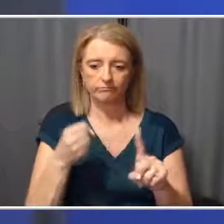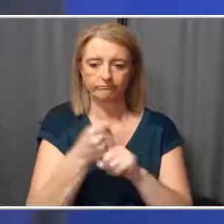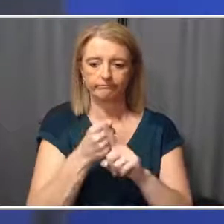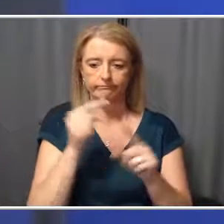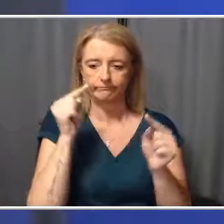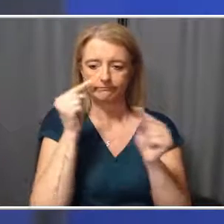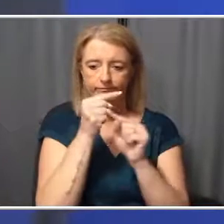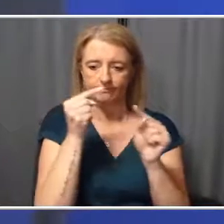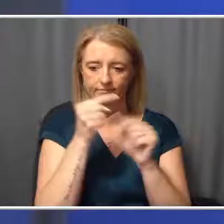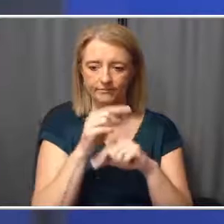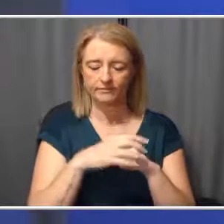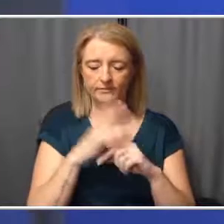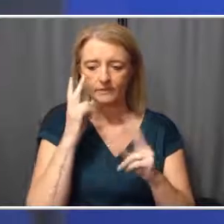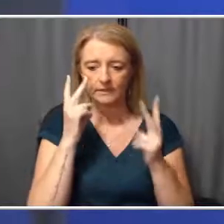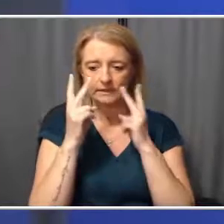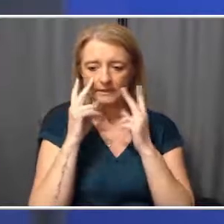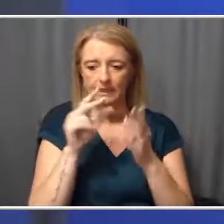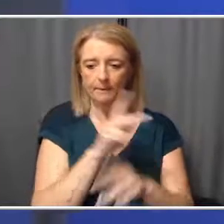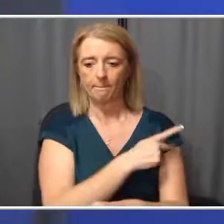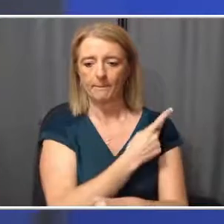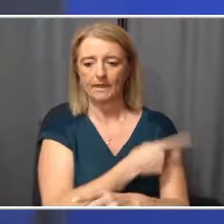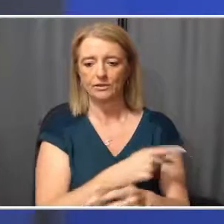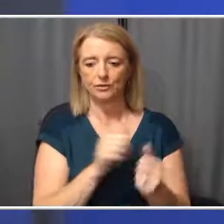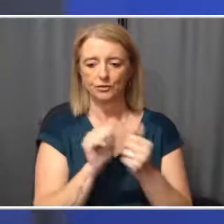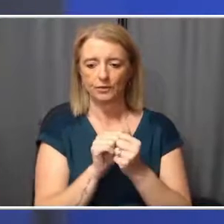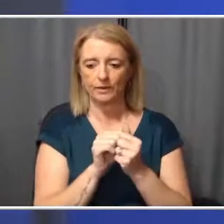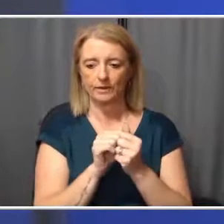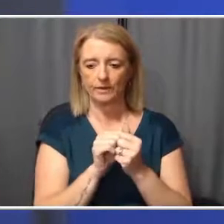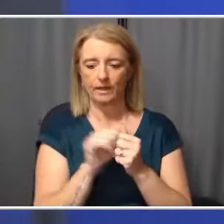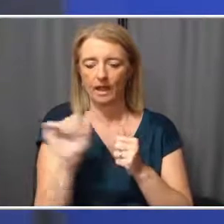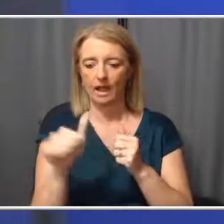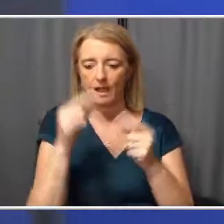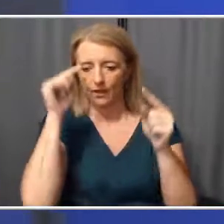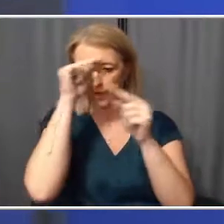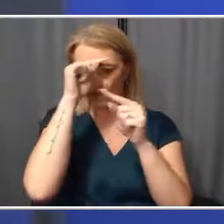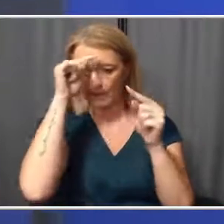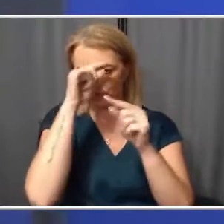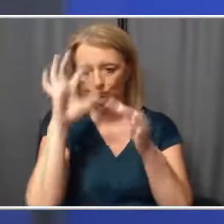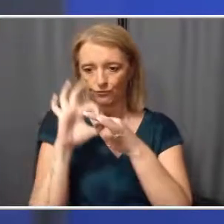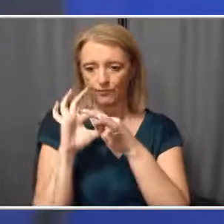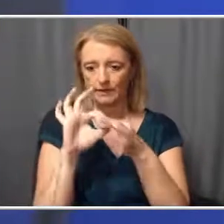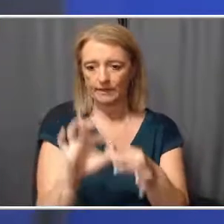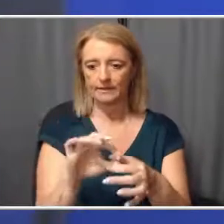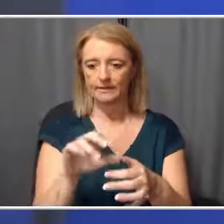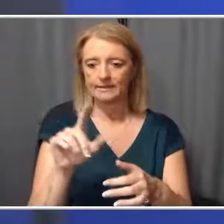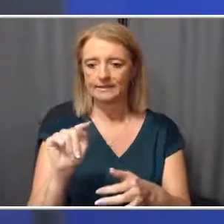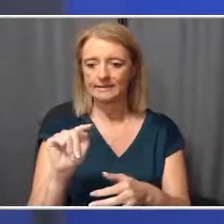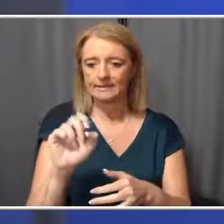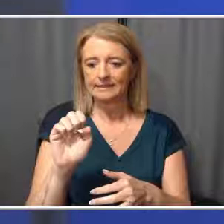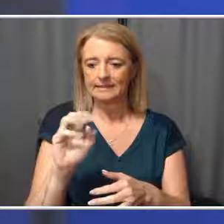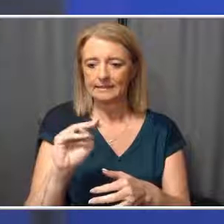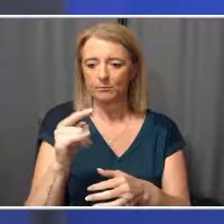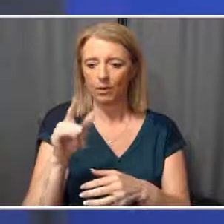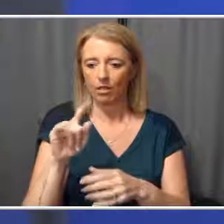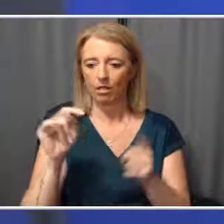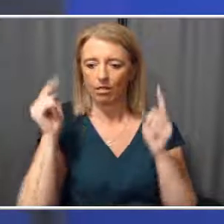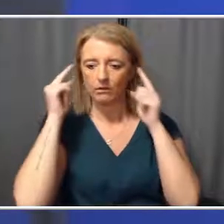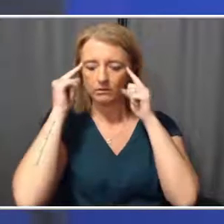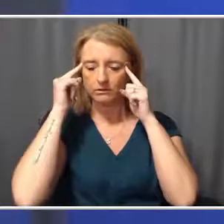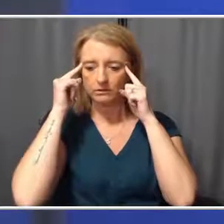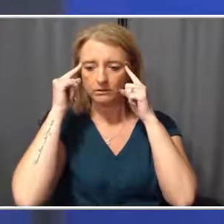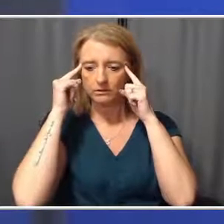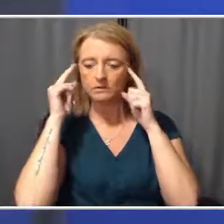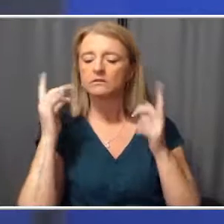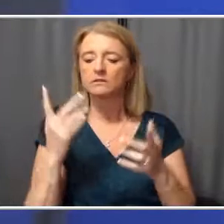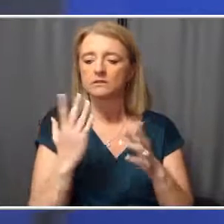Such a great discussion. I'm sure we're going to get more questions throughout the day, so we will be forwarding them to you or to Sarah as we get them. All